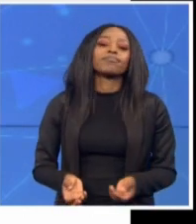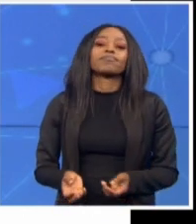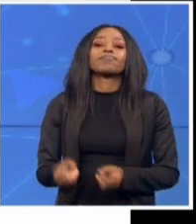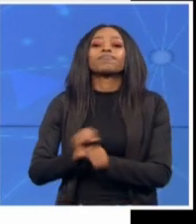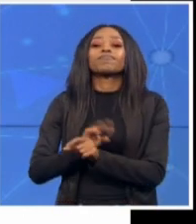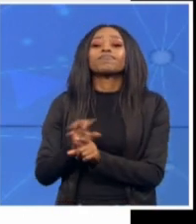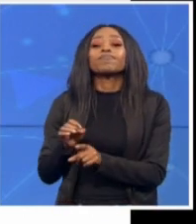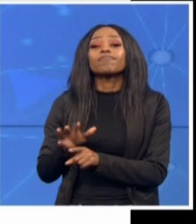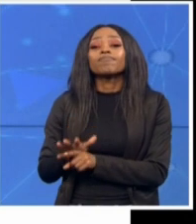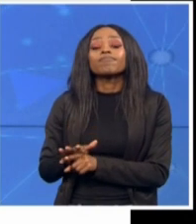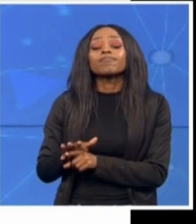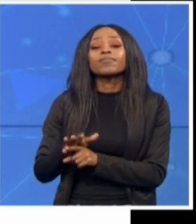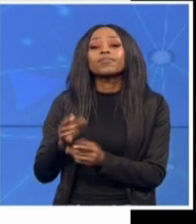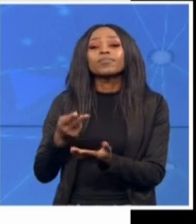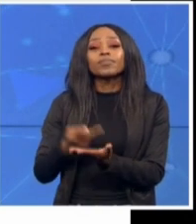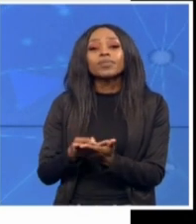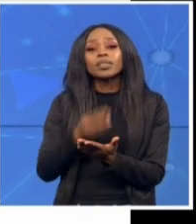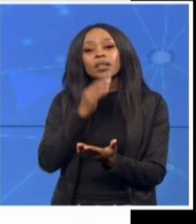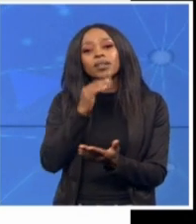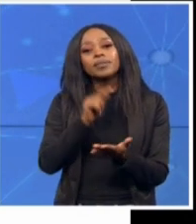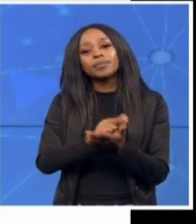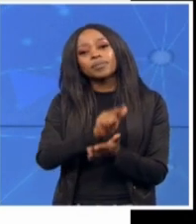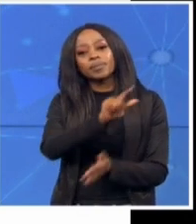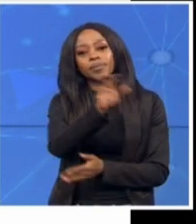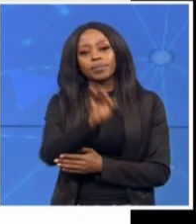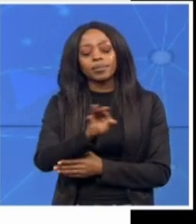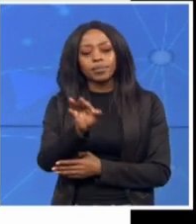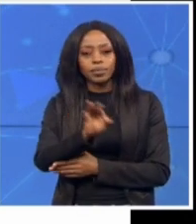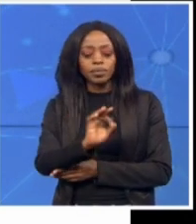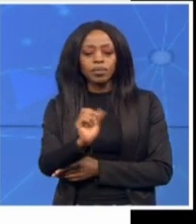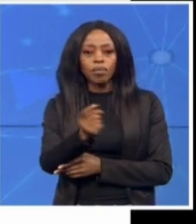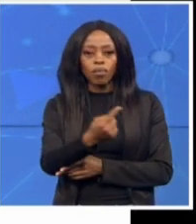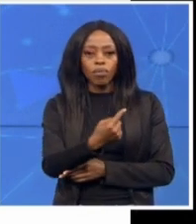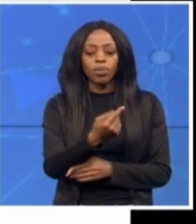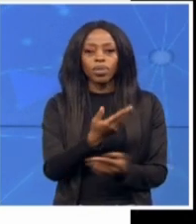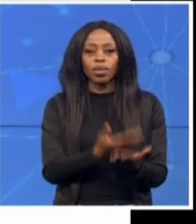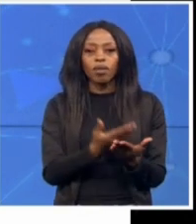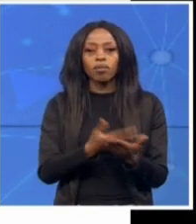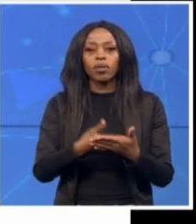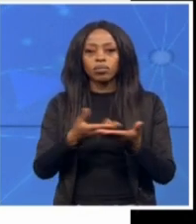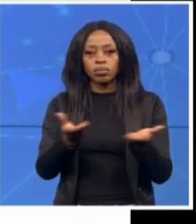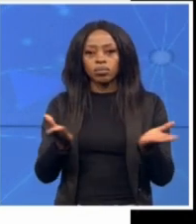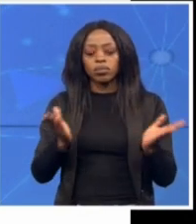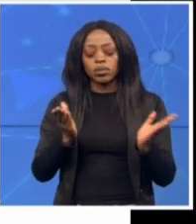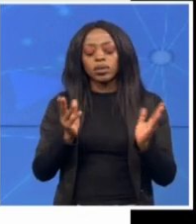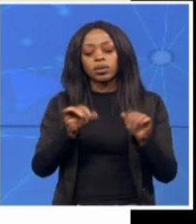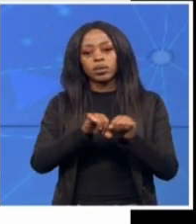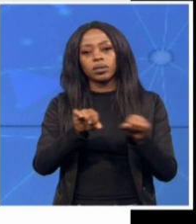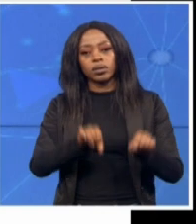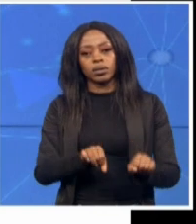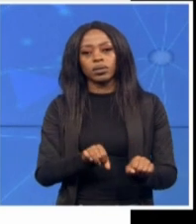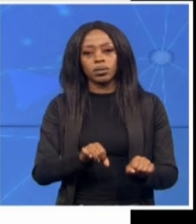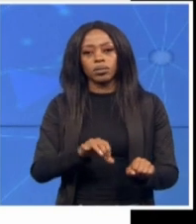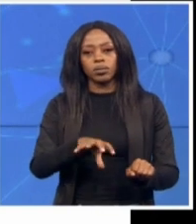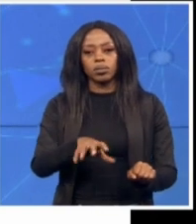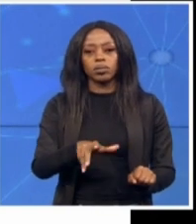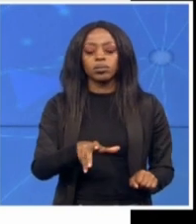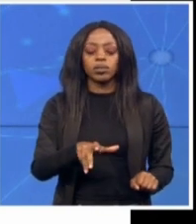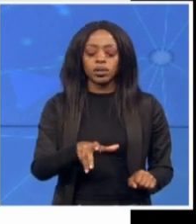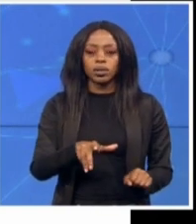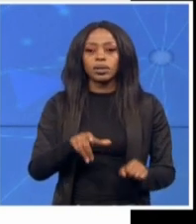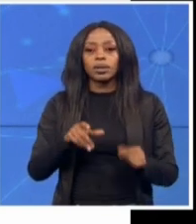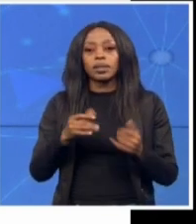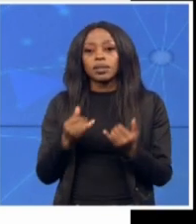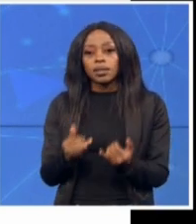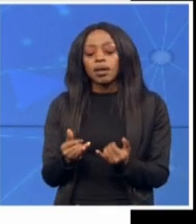all the available acute capacity across the public health system in the province. And our intermediate care facilities, places like